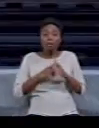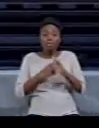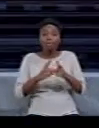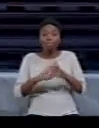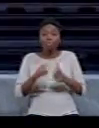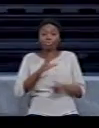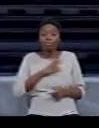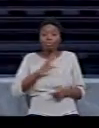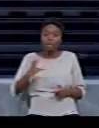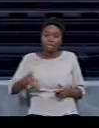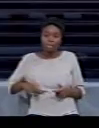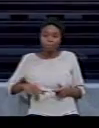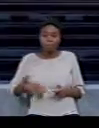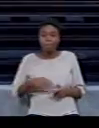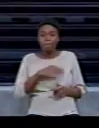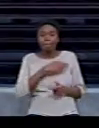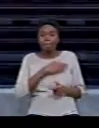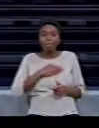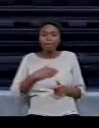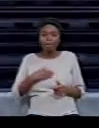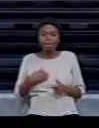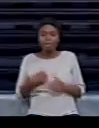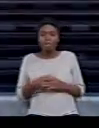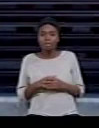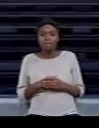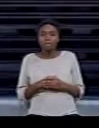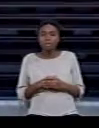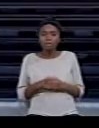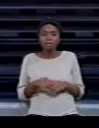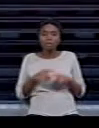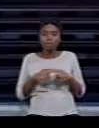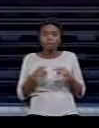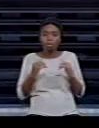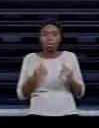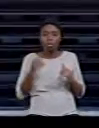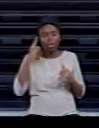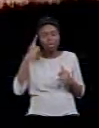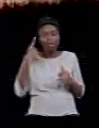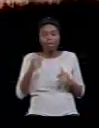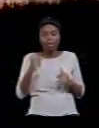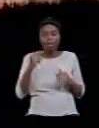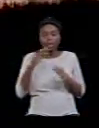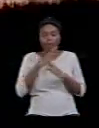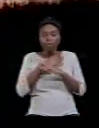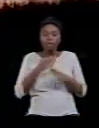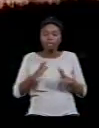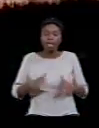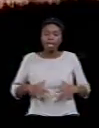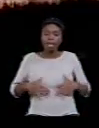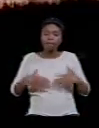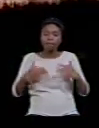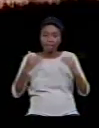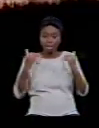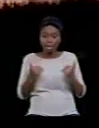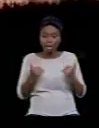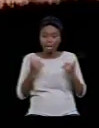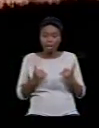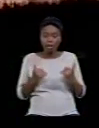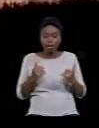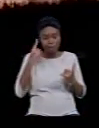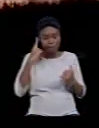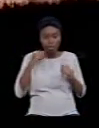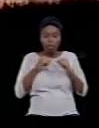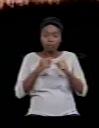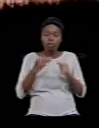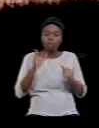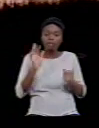Christ at the earlier time. But now, for the rest of their lives, now for the rest